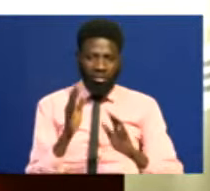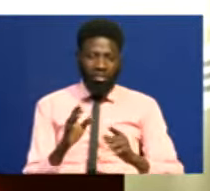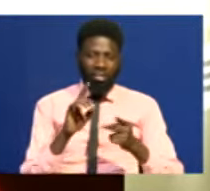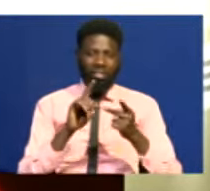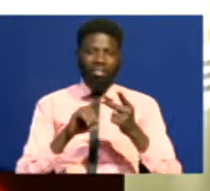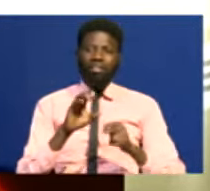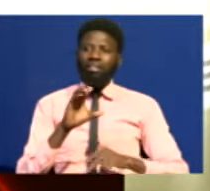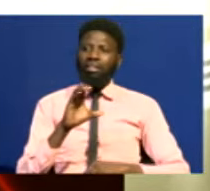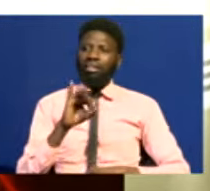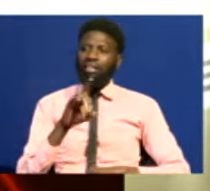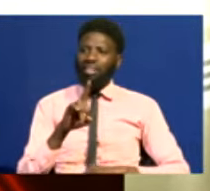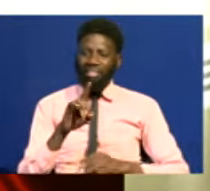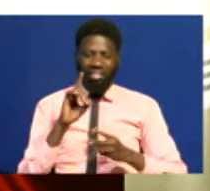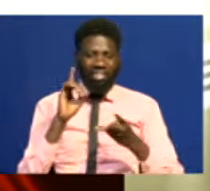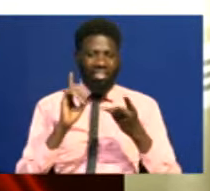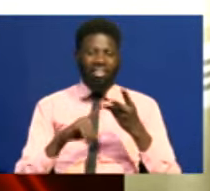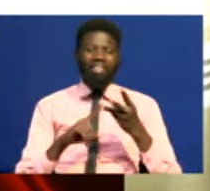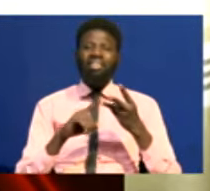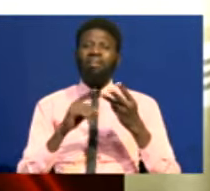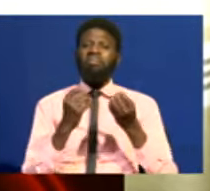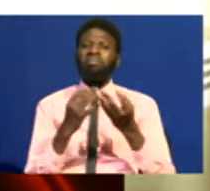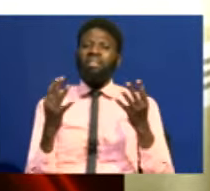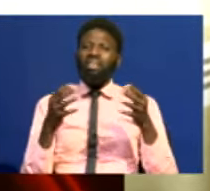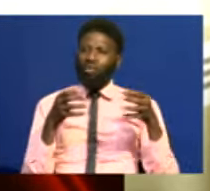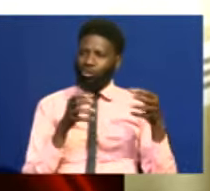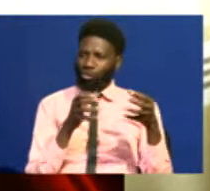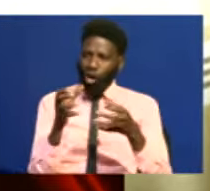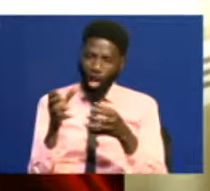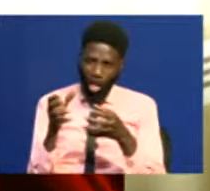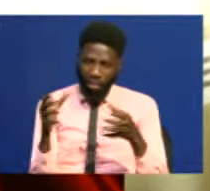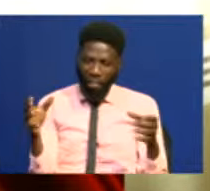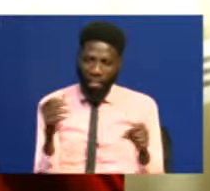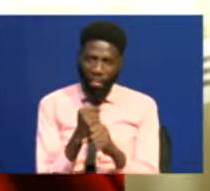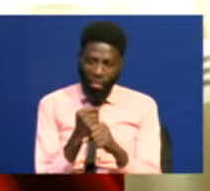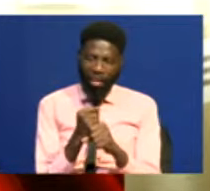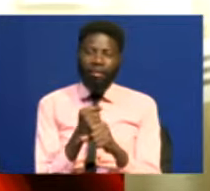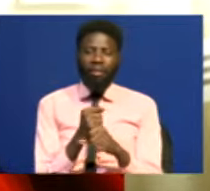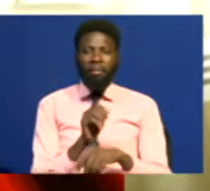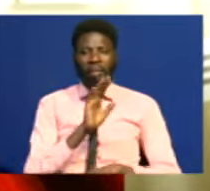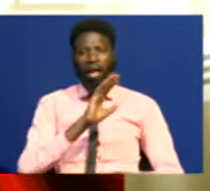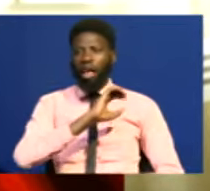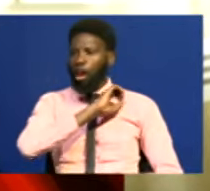mtu ya NIS, multi-agency, ya kurekod yale